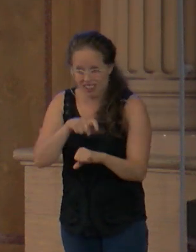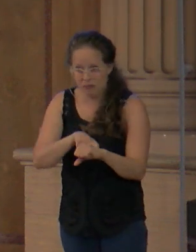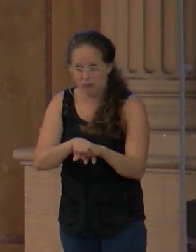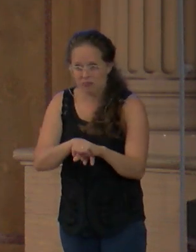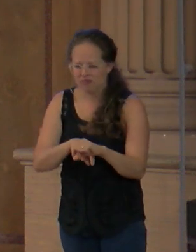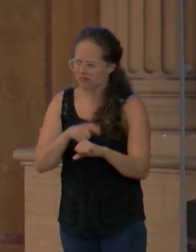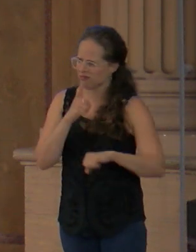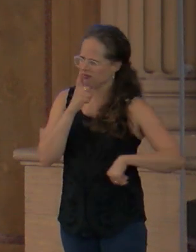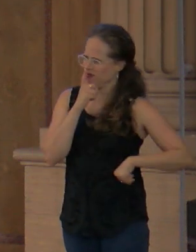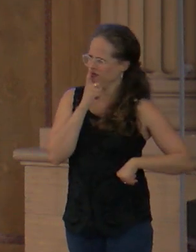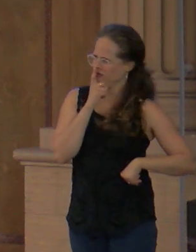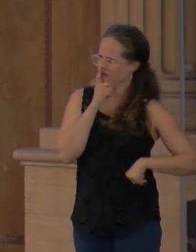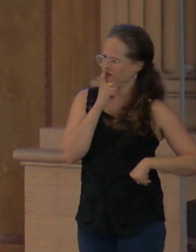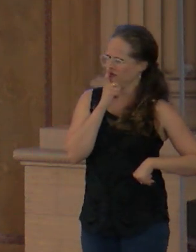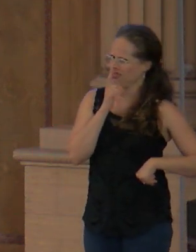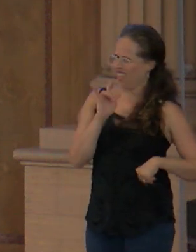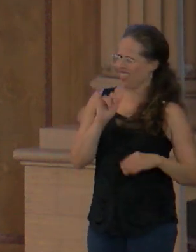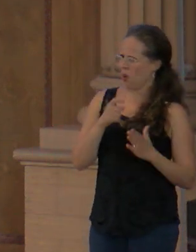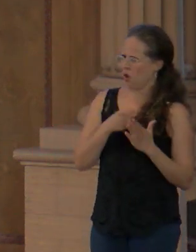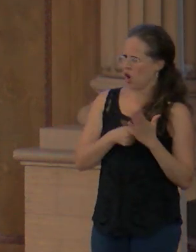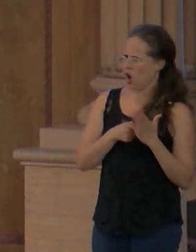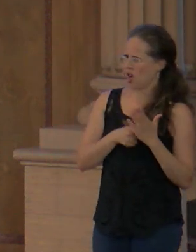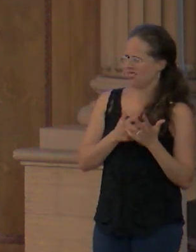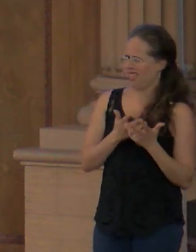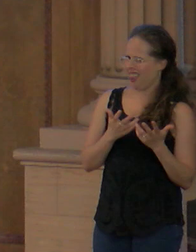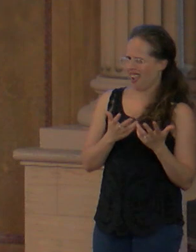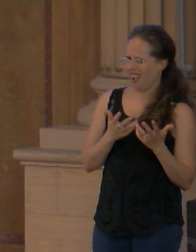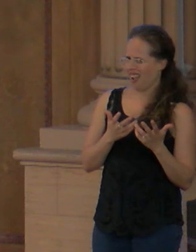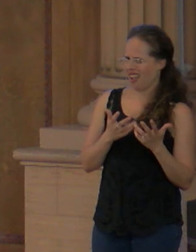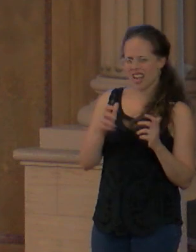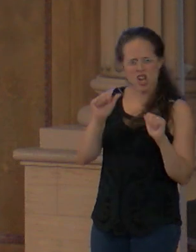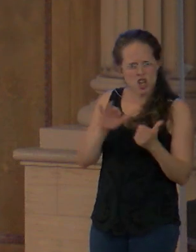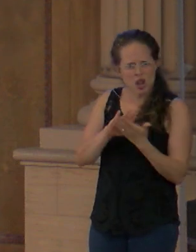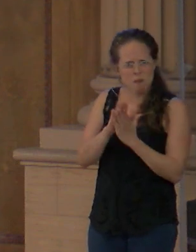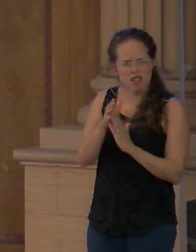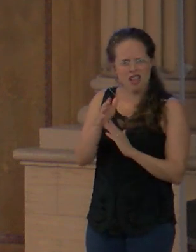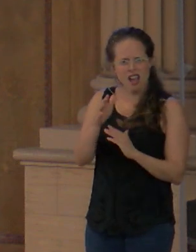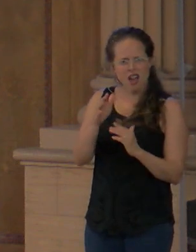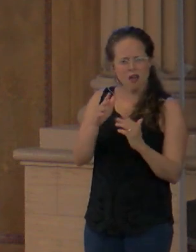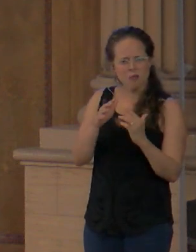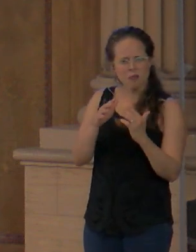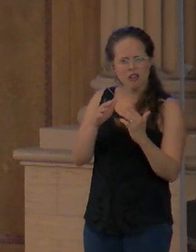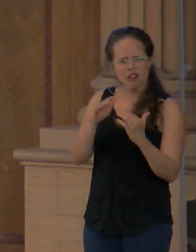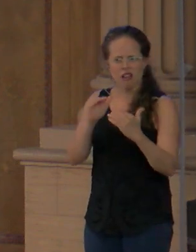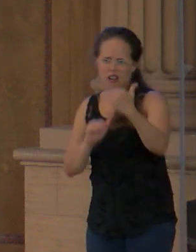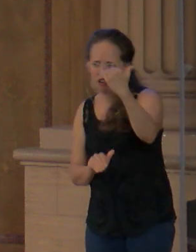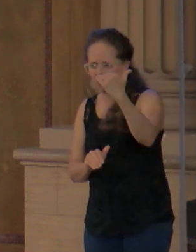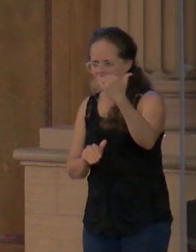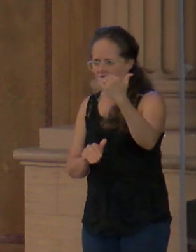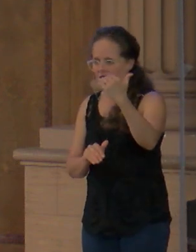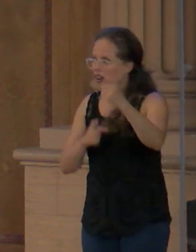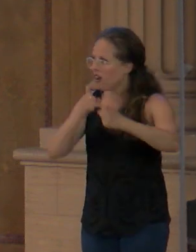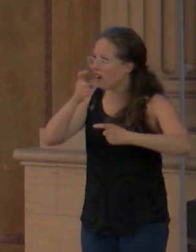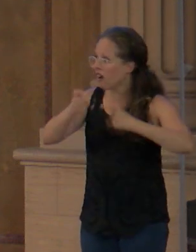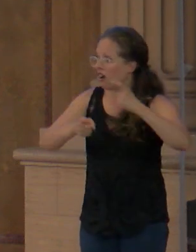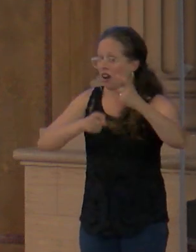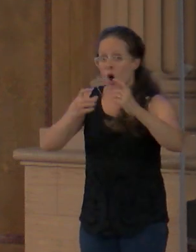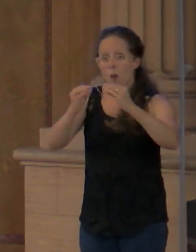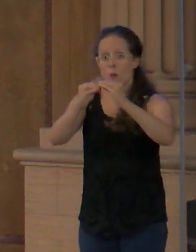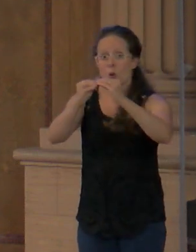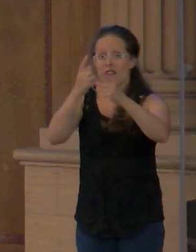I mean, that sounds like that would be costly. It could actually get to where it's unfair. Because at times that would mean more for you and less for me.